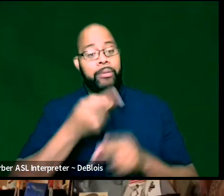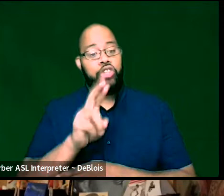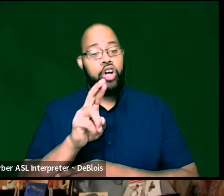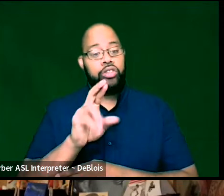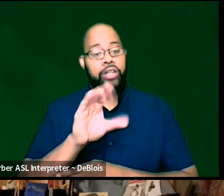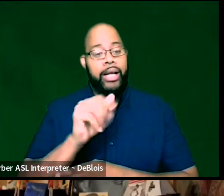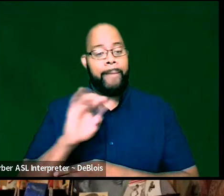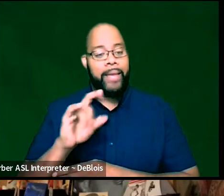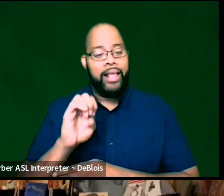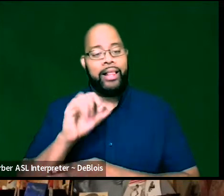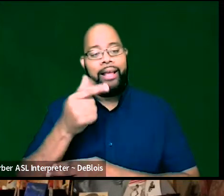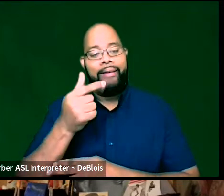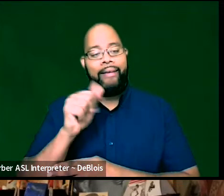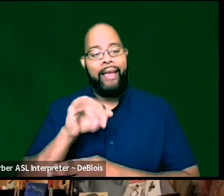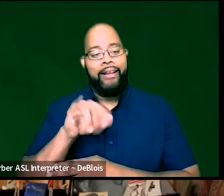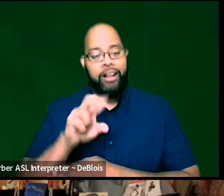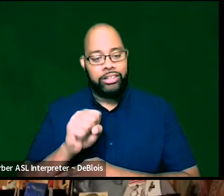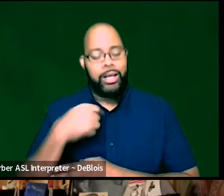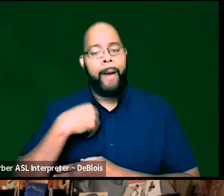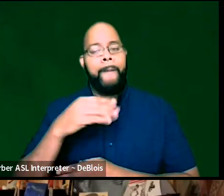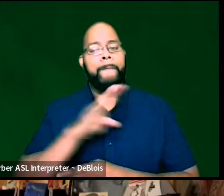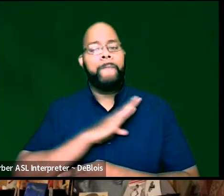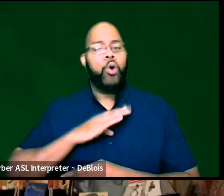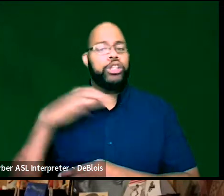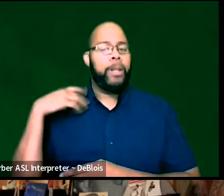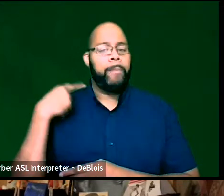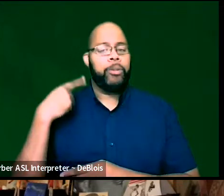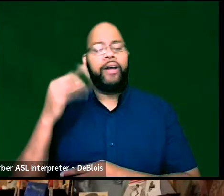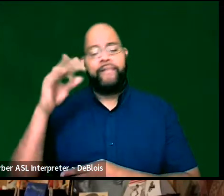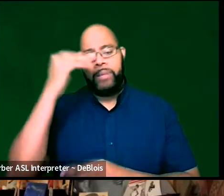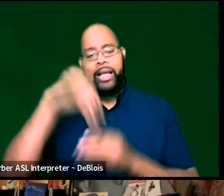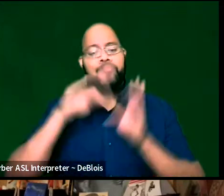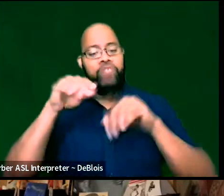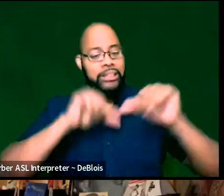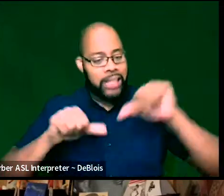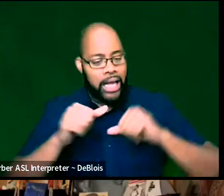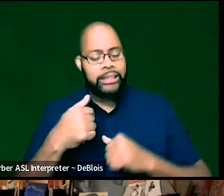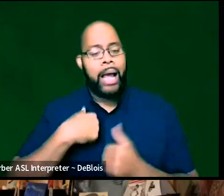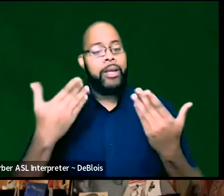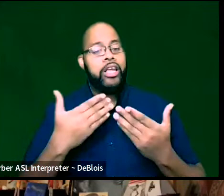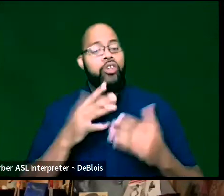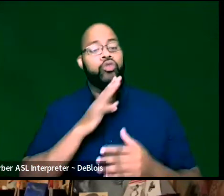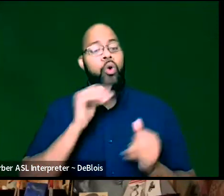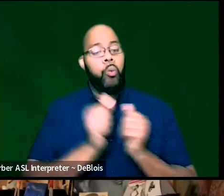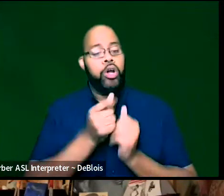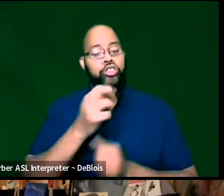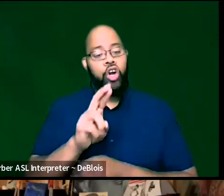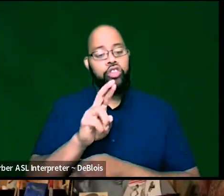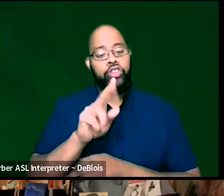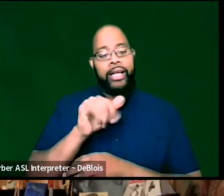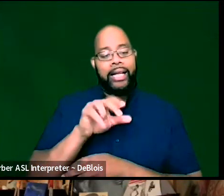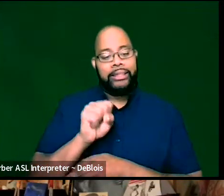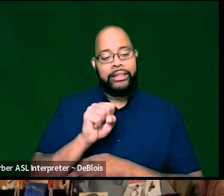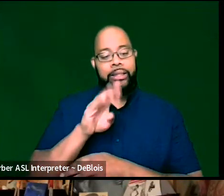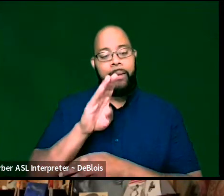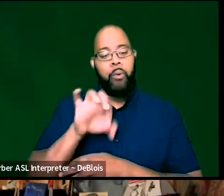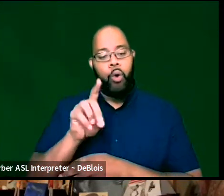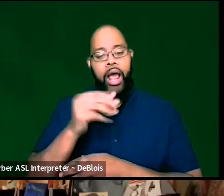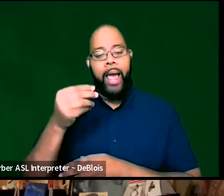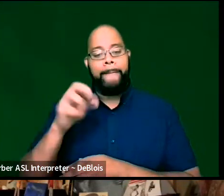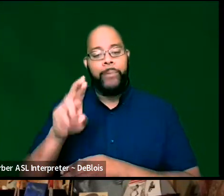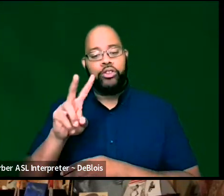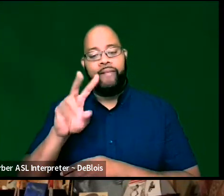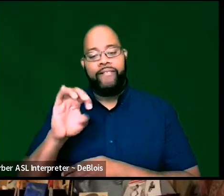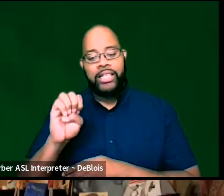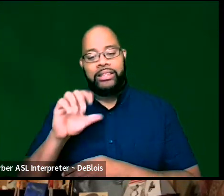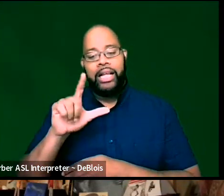Camille Gaynus. I am the board chair of Black and Marine Science. I am here talking with Dr. Kandis Boyd and Mr. Vince